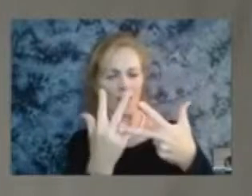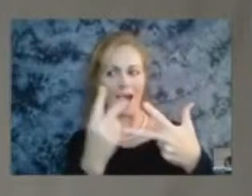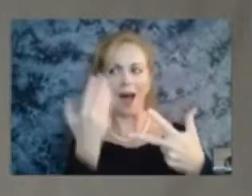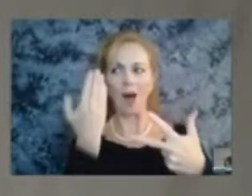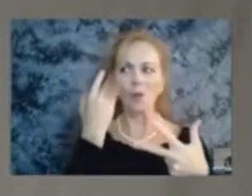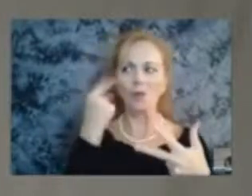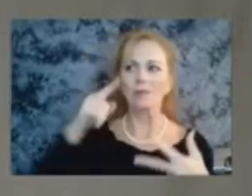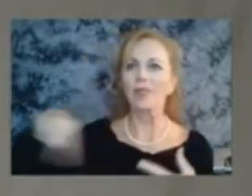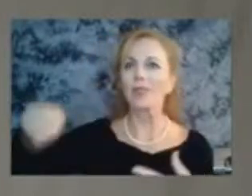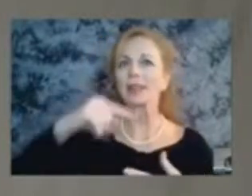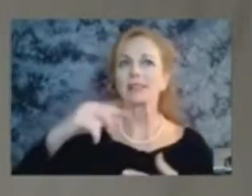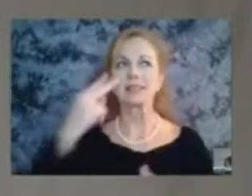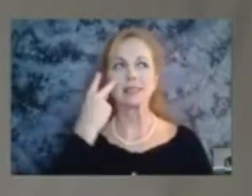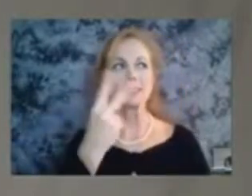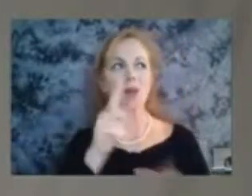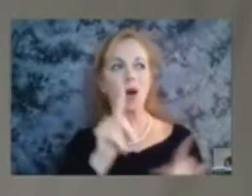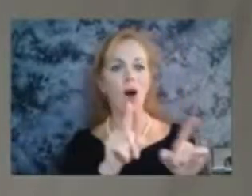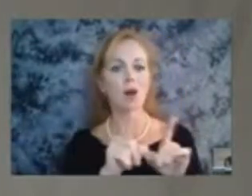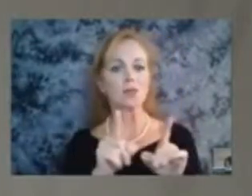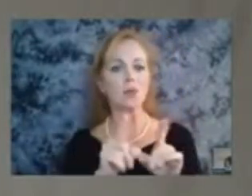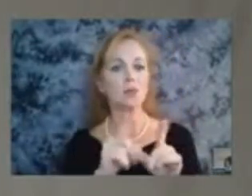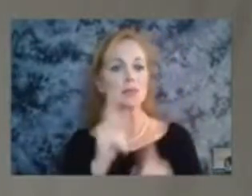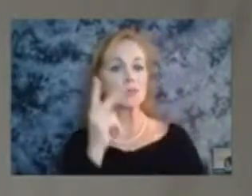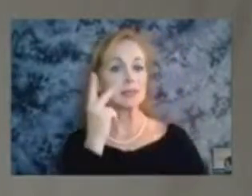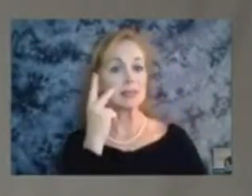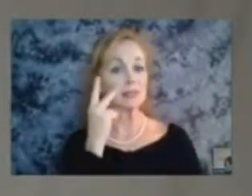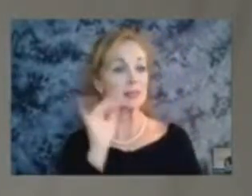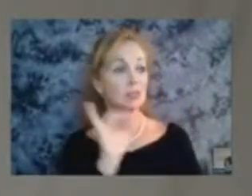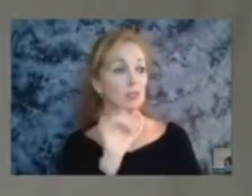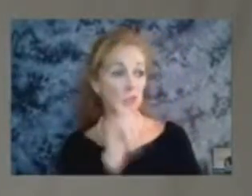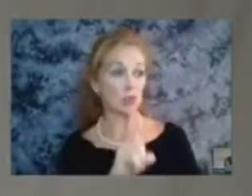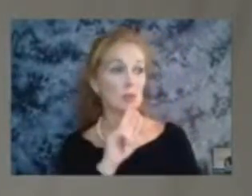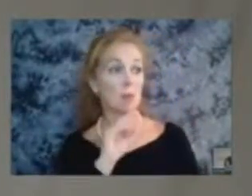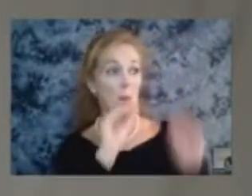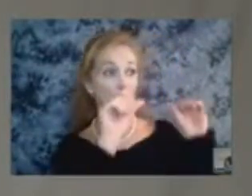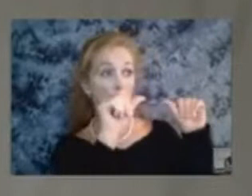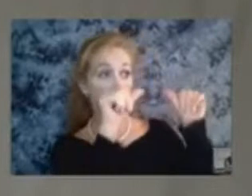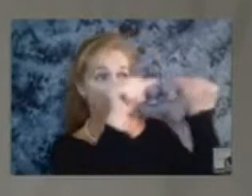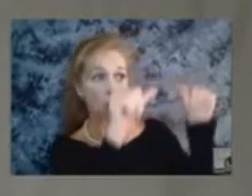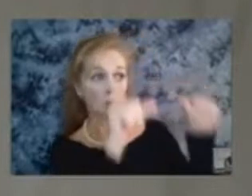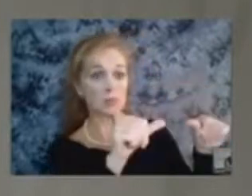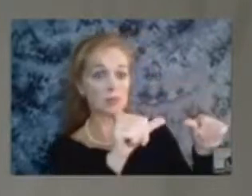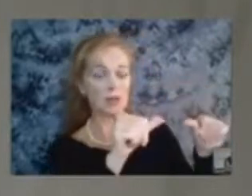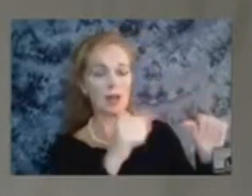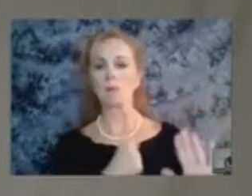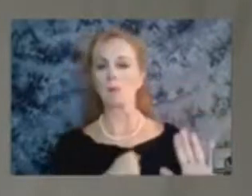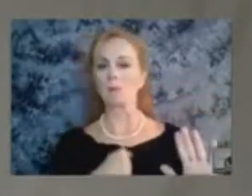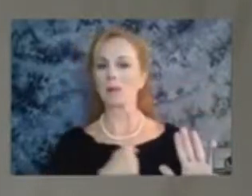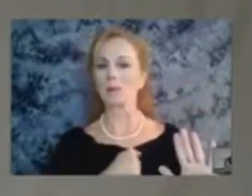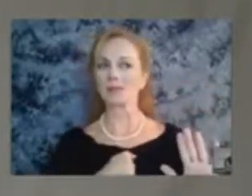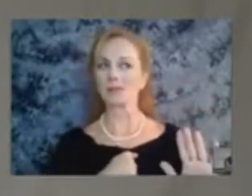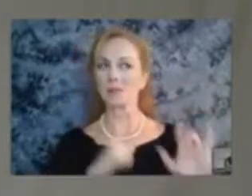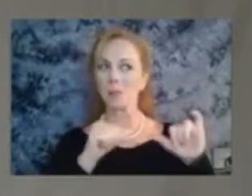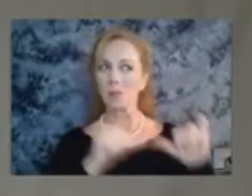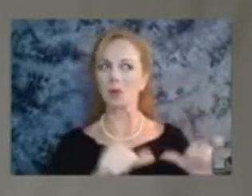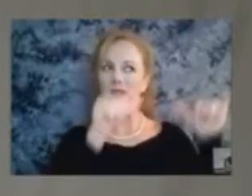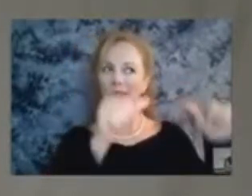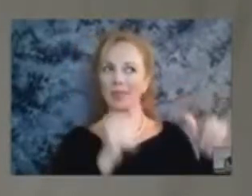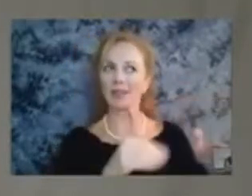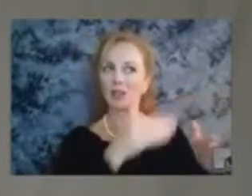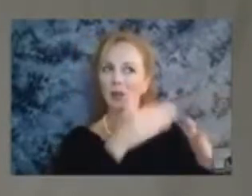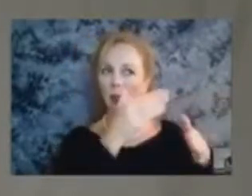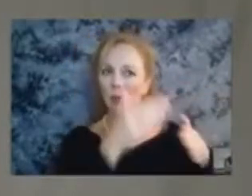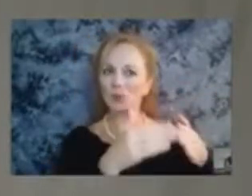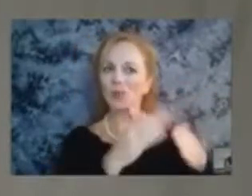well. It's posted, actually also posted, it should be posted, maybe, I apologize, it may be posted at the conclusion of the board Okay, meeting, forward